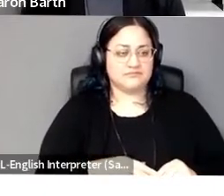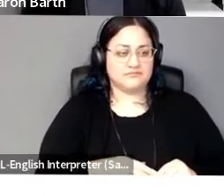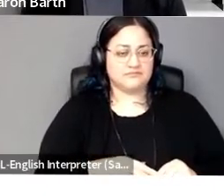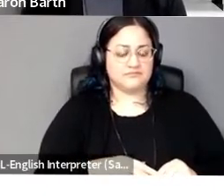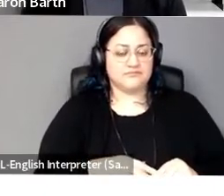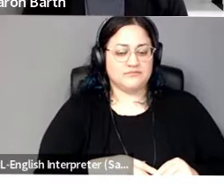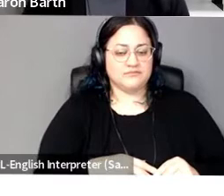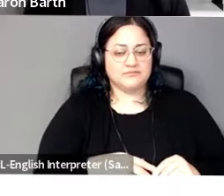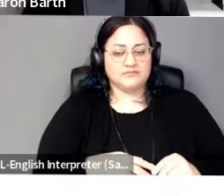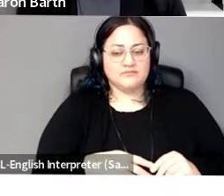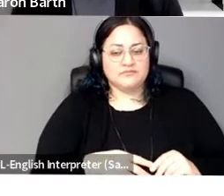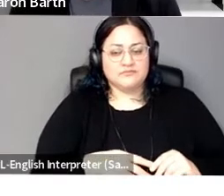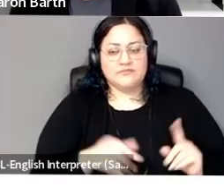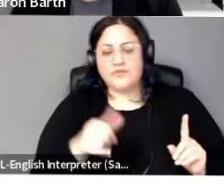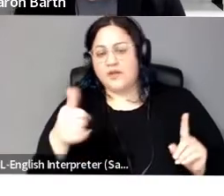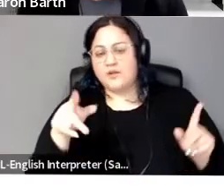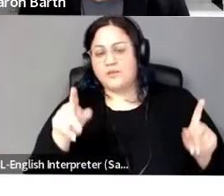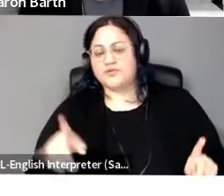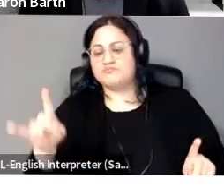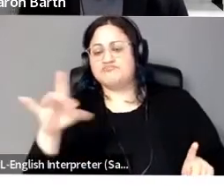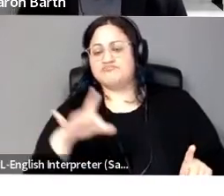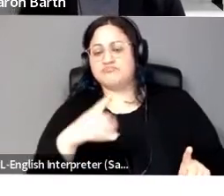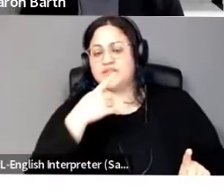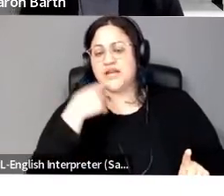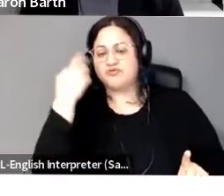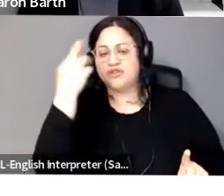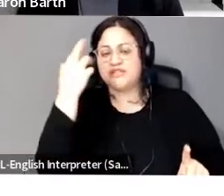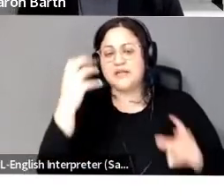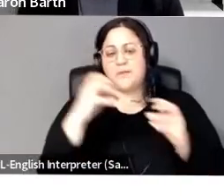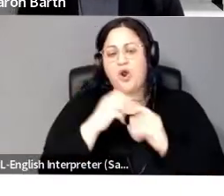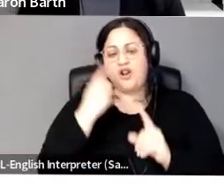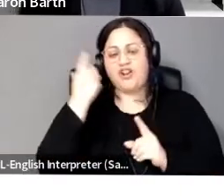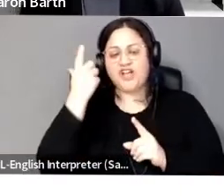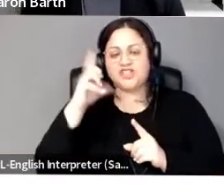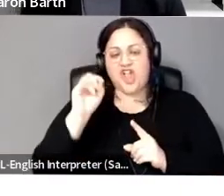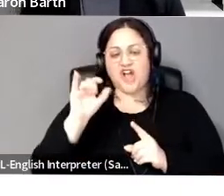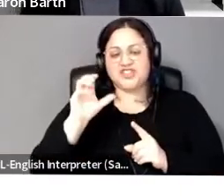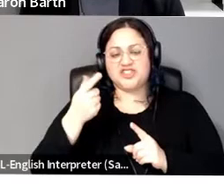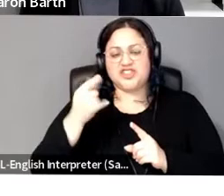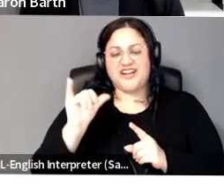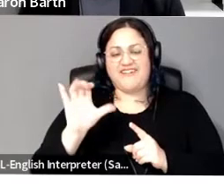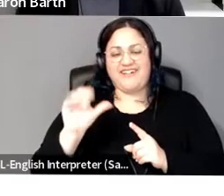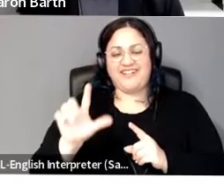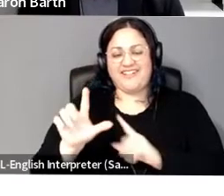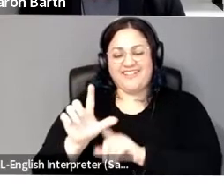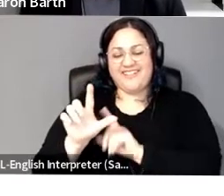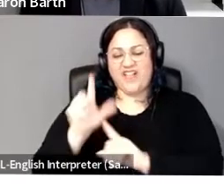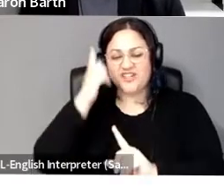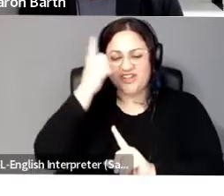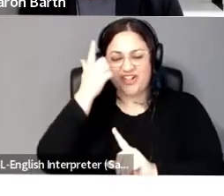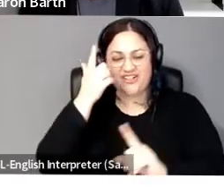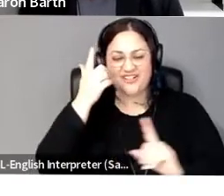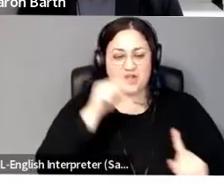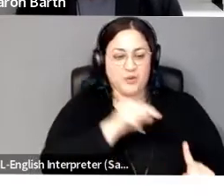Someone says, reason's more logical. So again, that's a recasting of the problem. So what's the, is